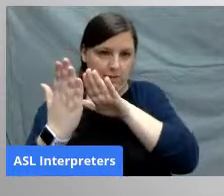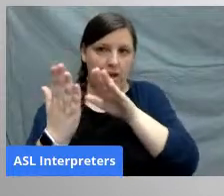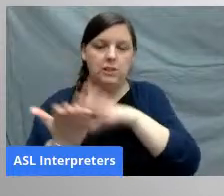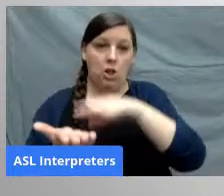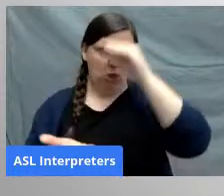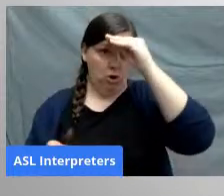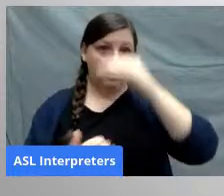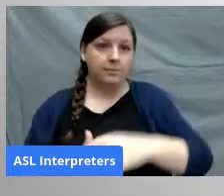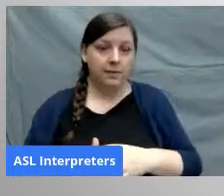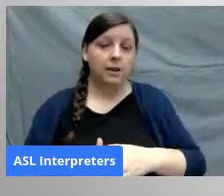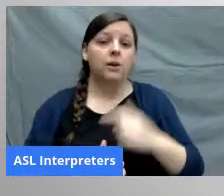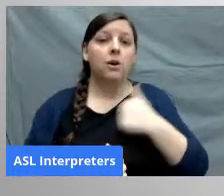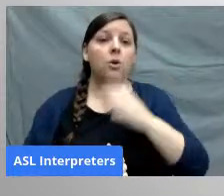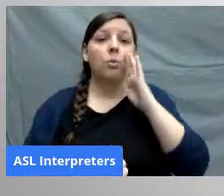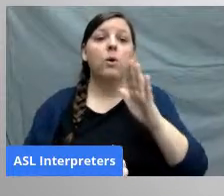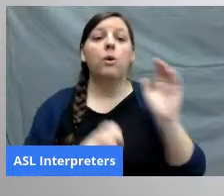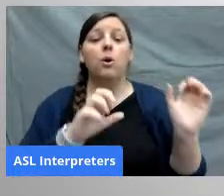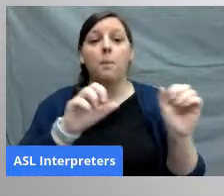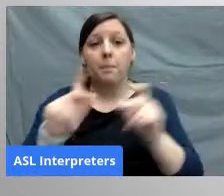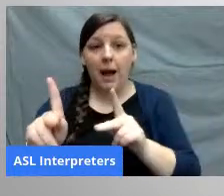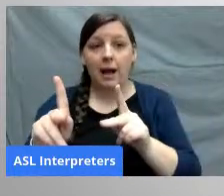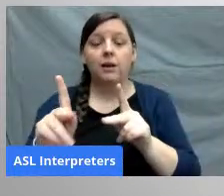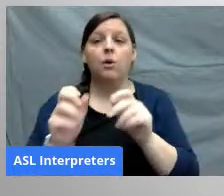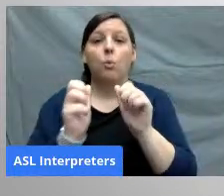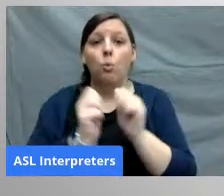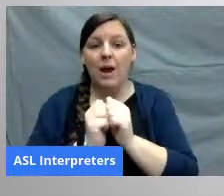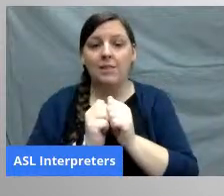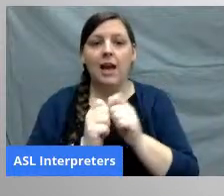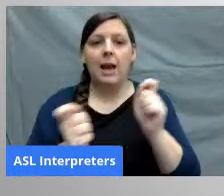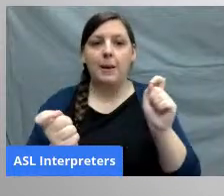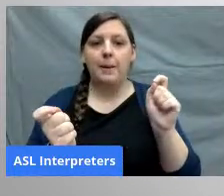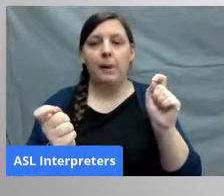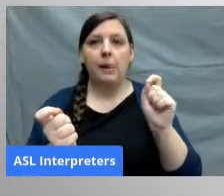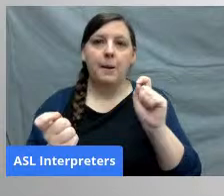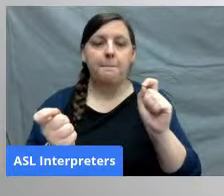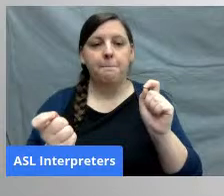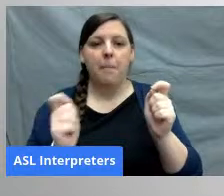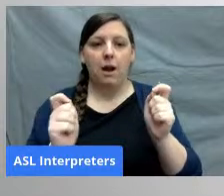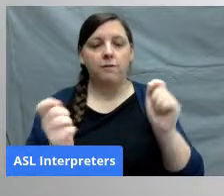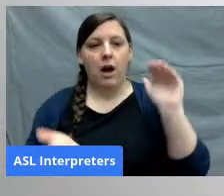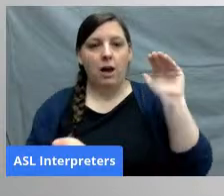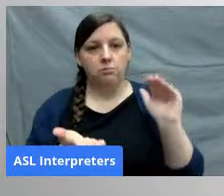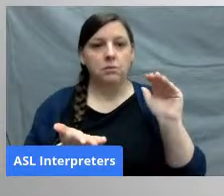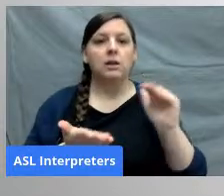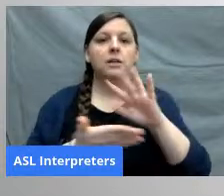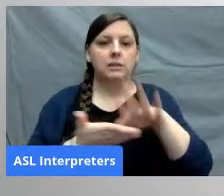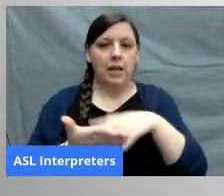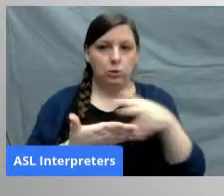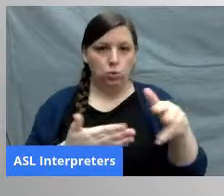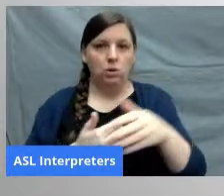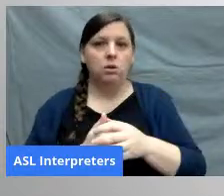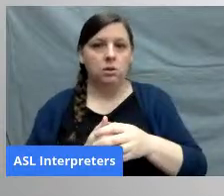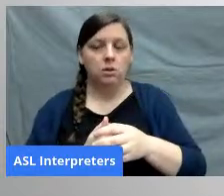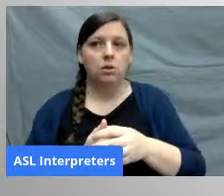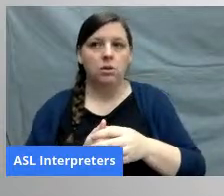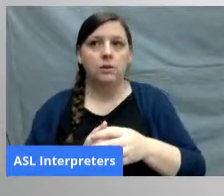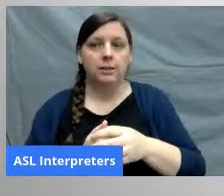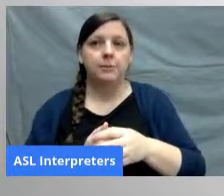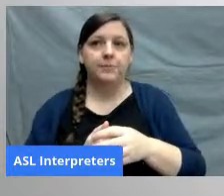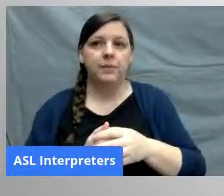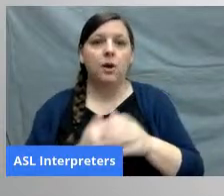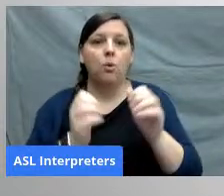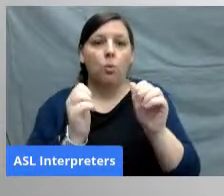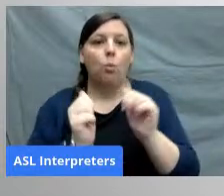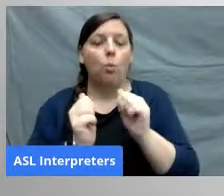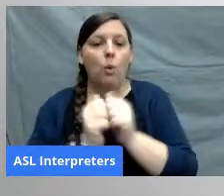Now we're going to return back with a modified schedule with the mitigation measures we